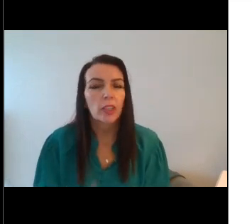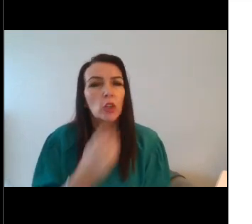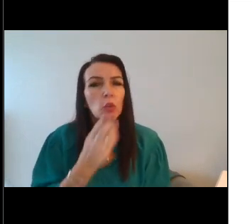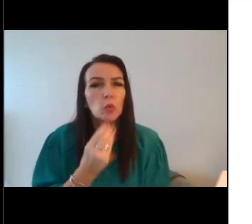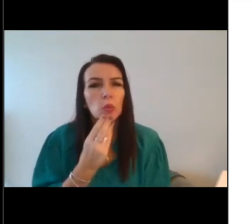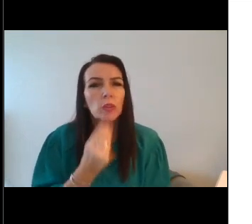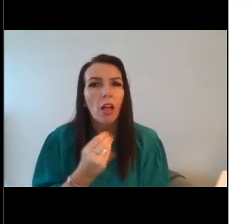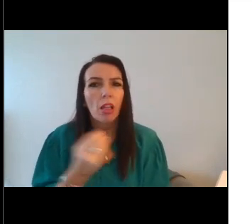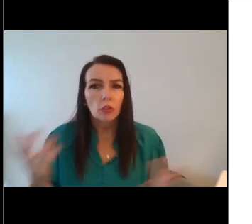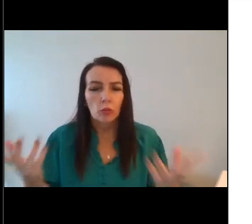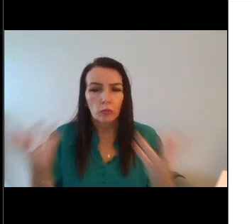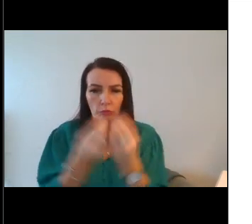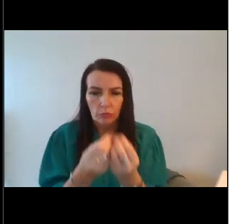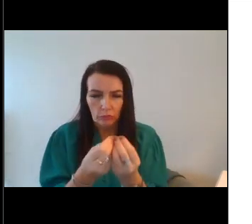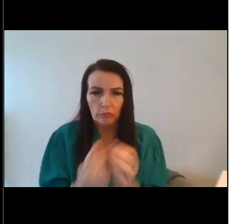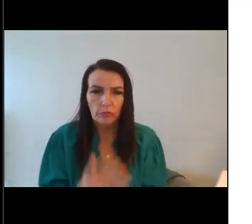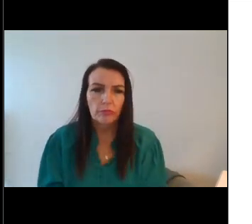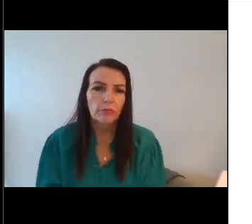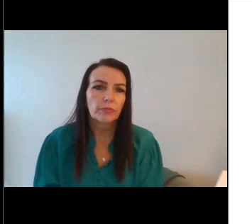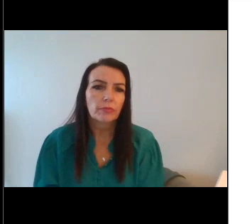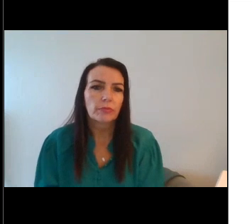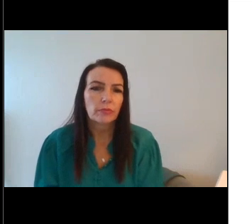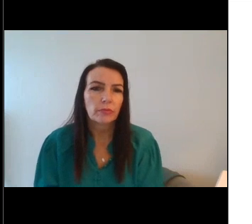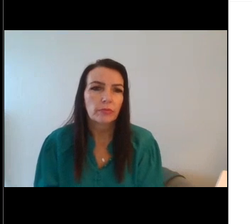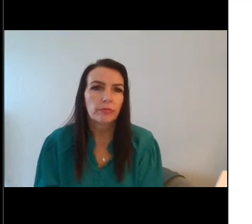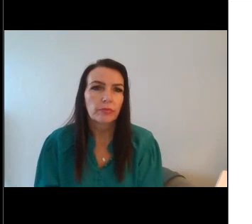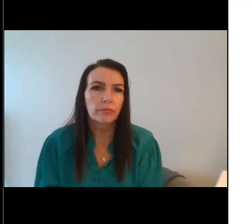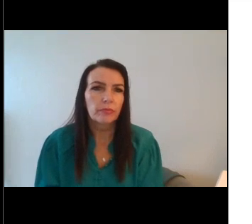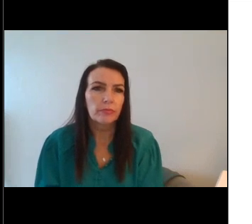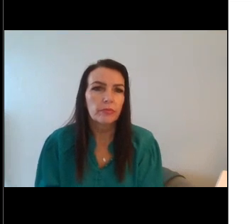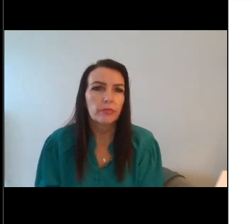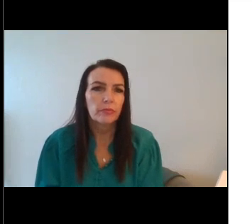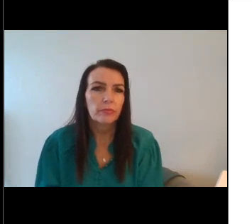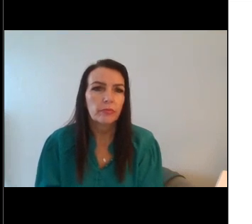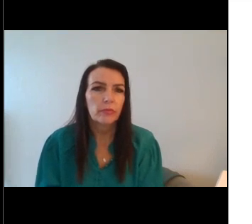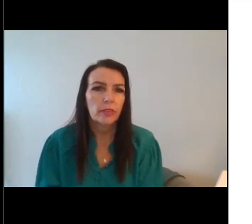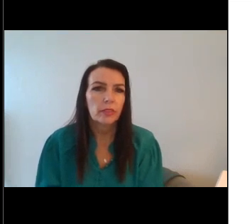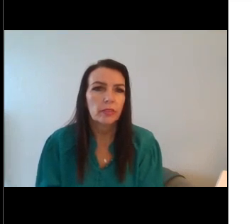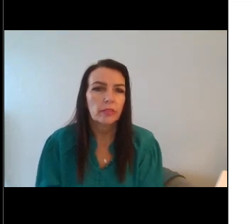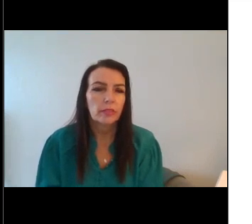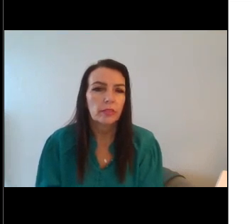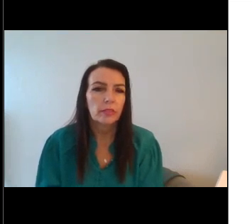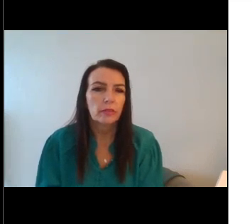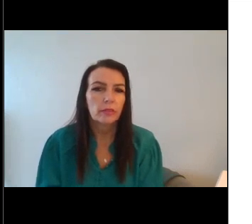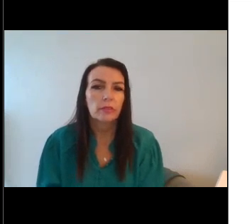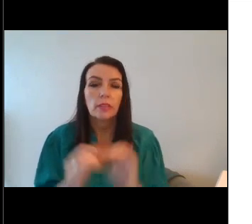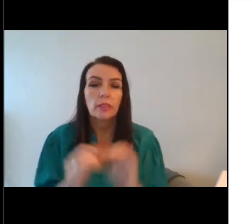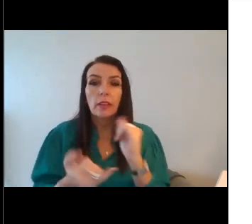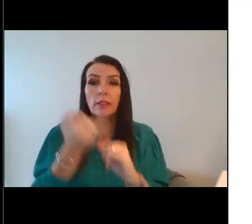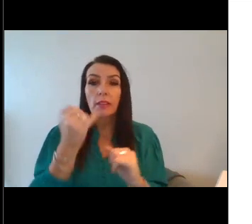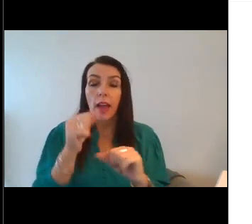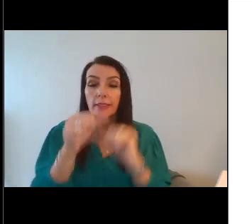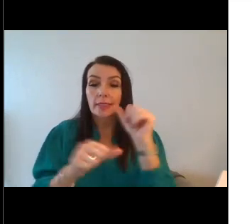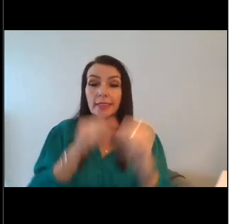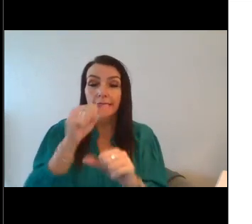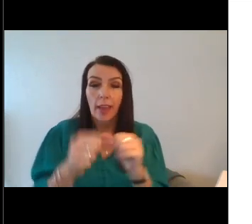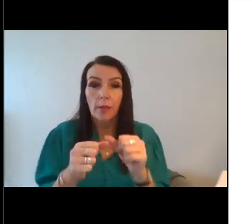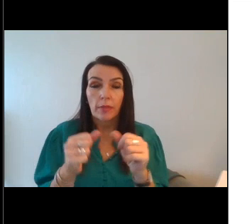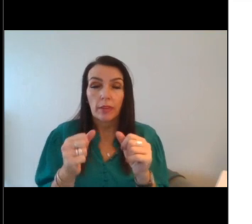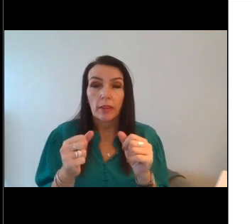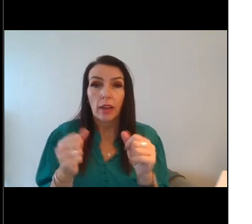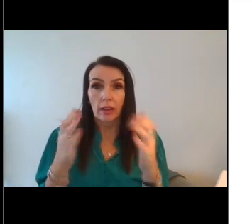those 2 data sets back together. Next slide, please. So the final step in this stage involved